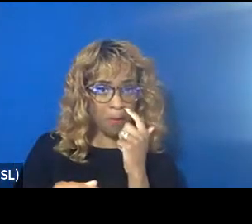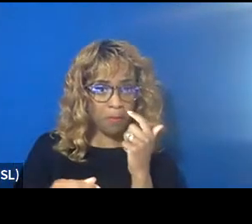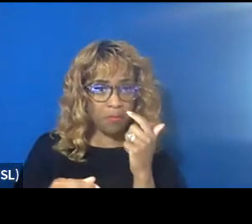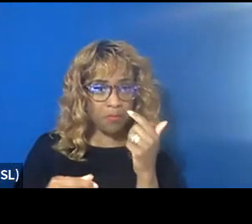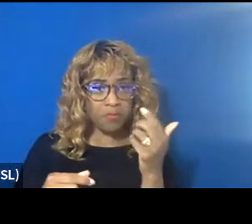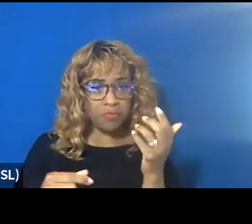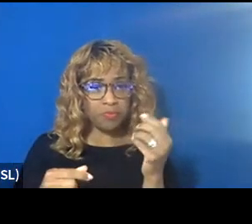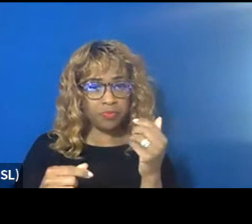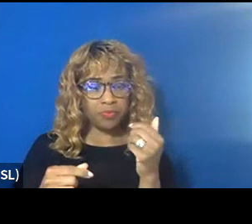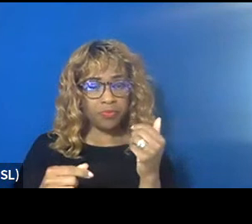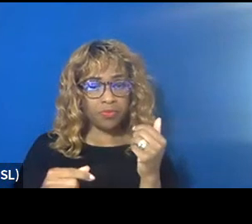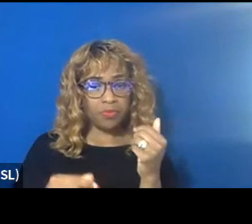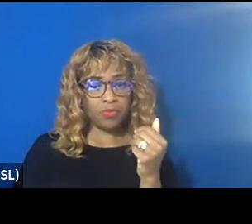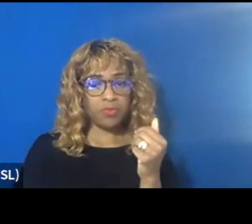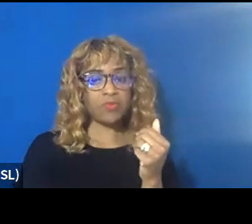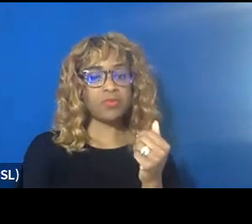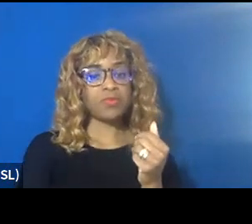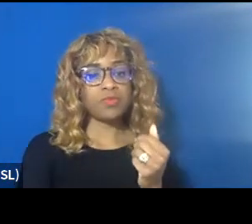of,